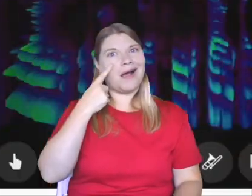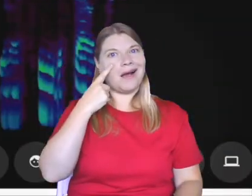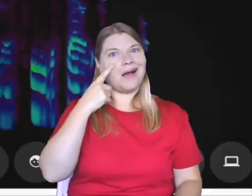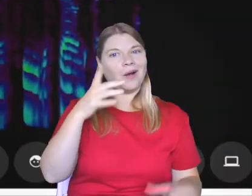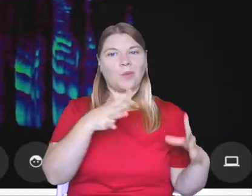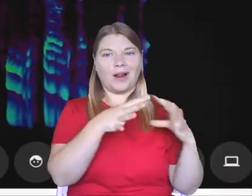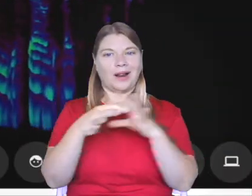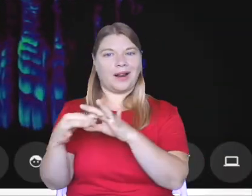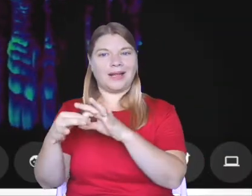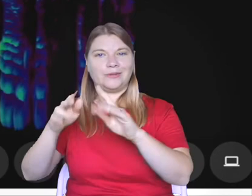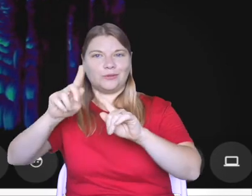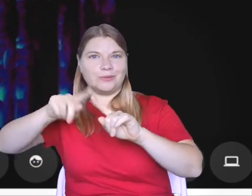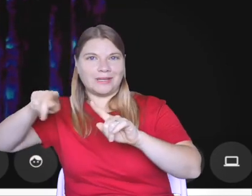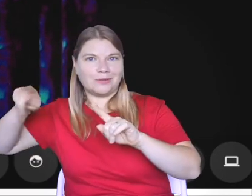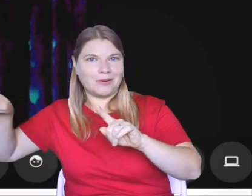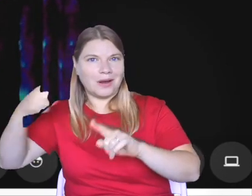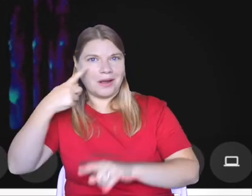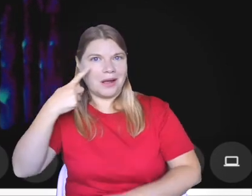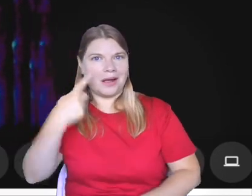makes on the spectrogram.